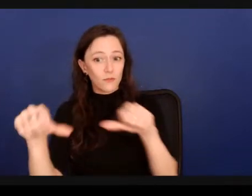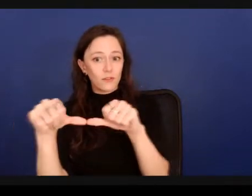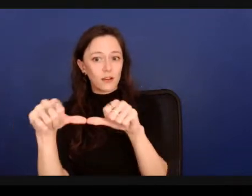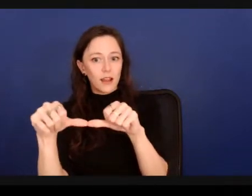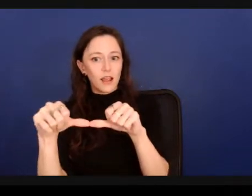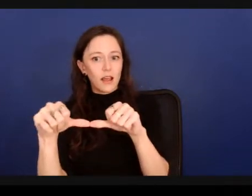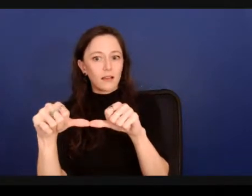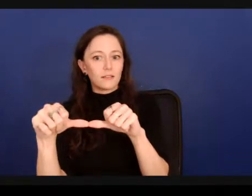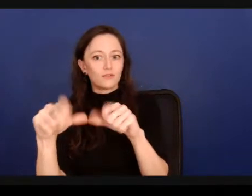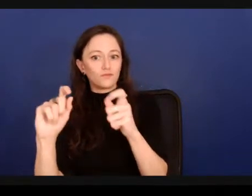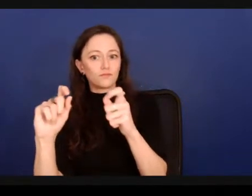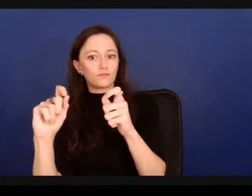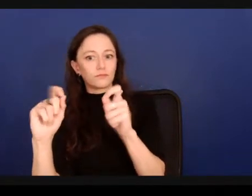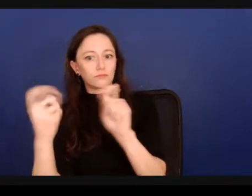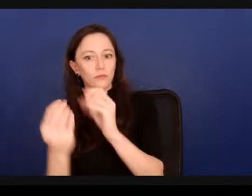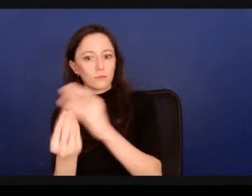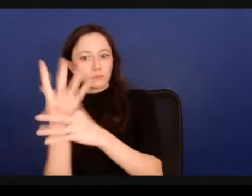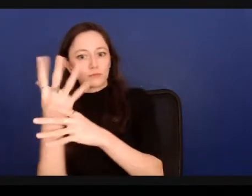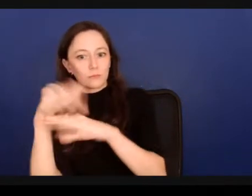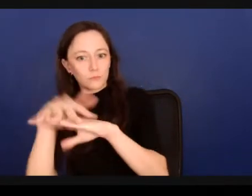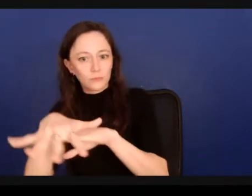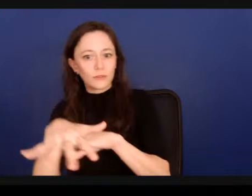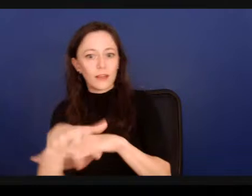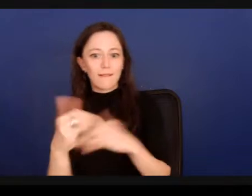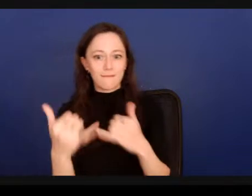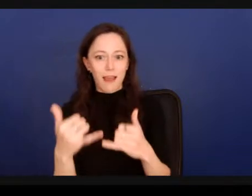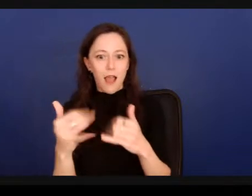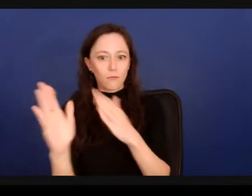and now we're seeing this section go, and now we're seeing this section